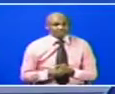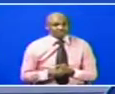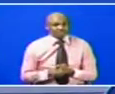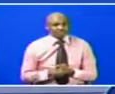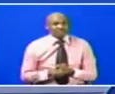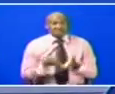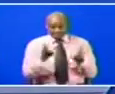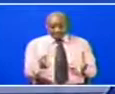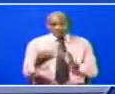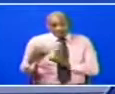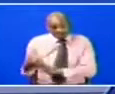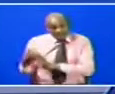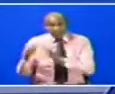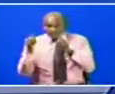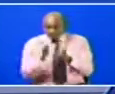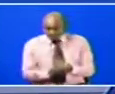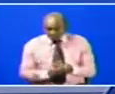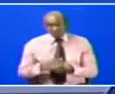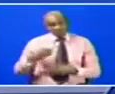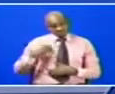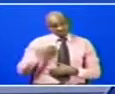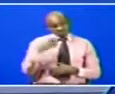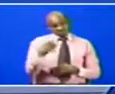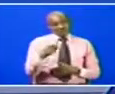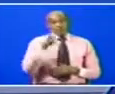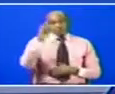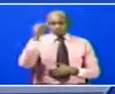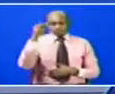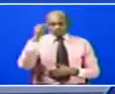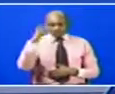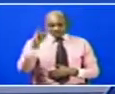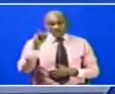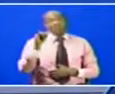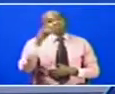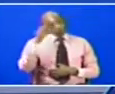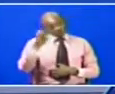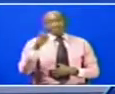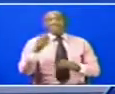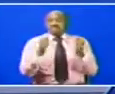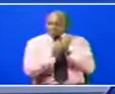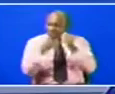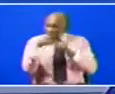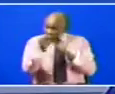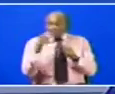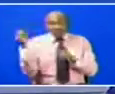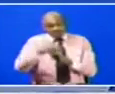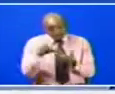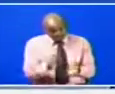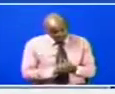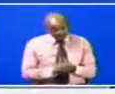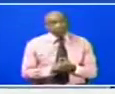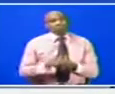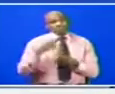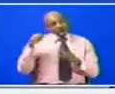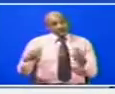And to some rugby news now, Strathmore Leo's Elkins Musonya is among a 26-man squad that's doing duty to country at the ongoing Cup of Nations